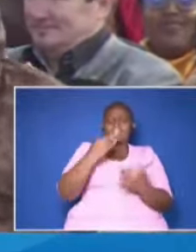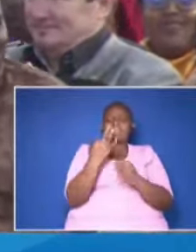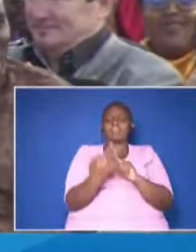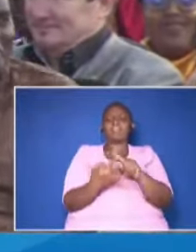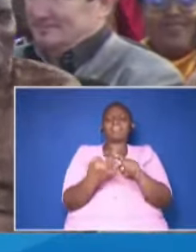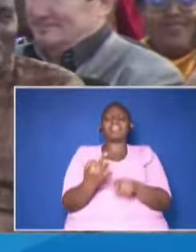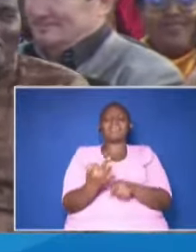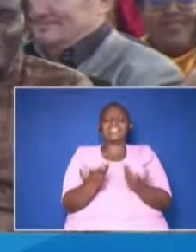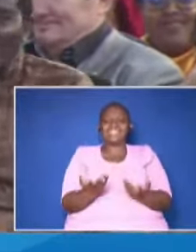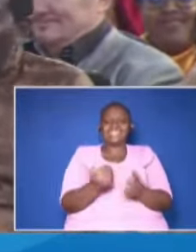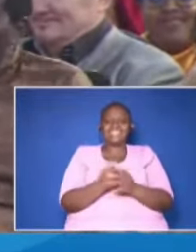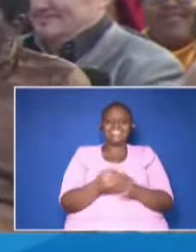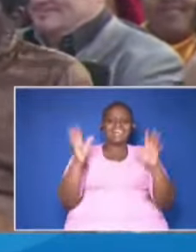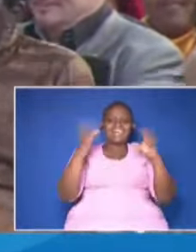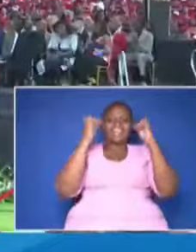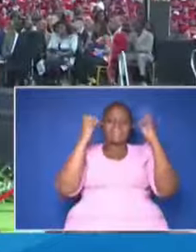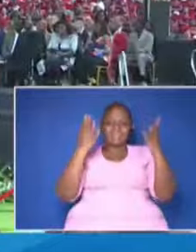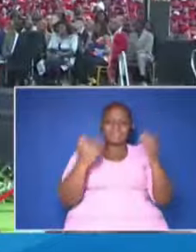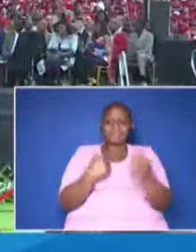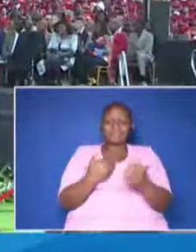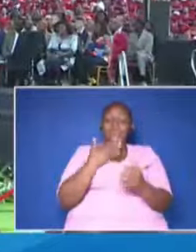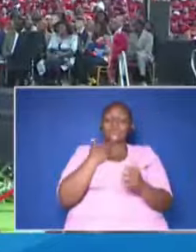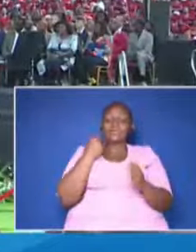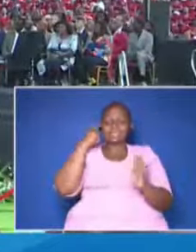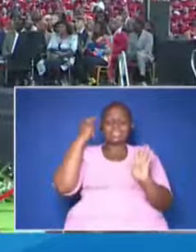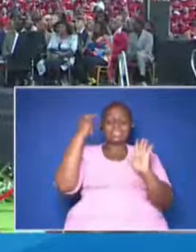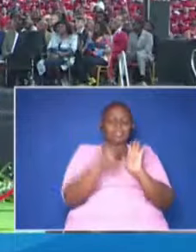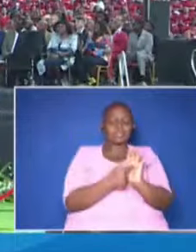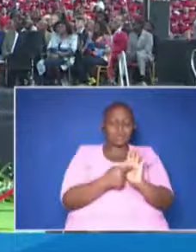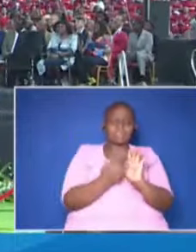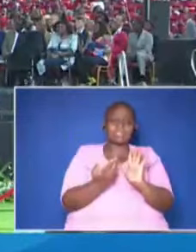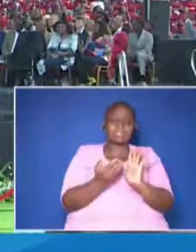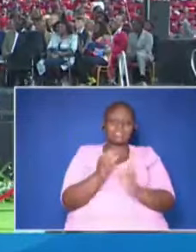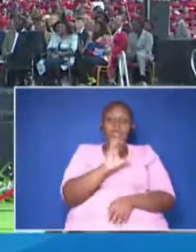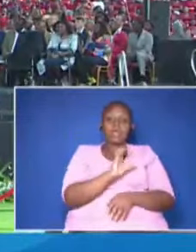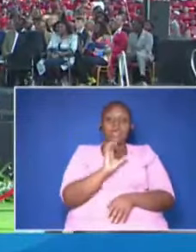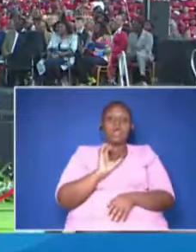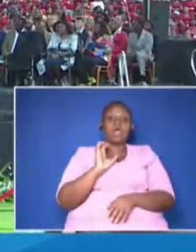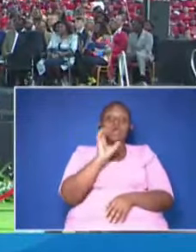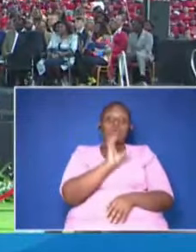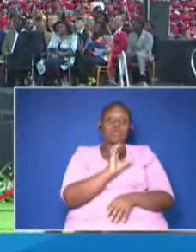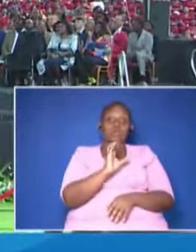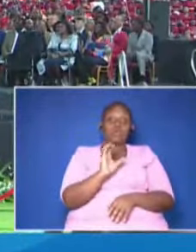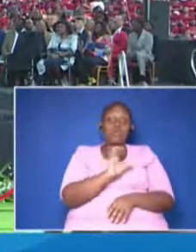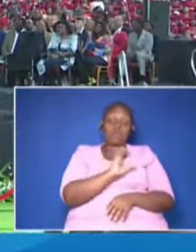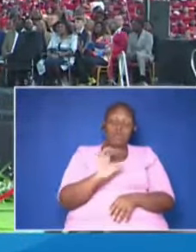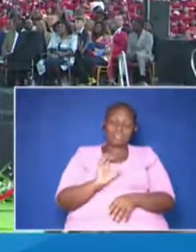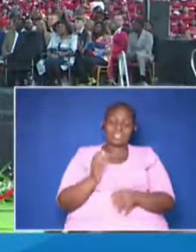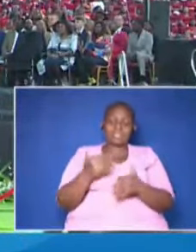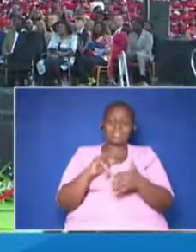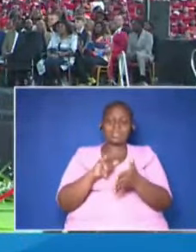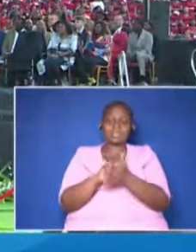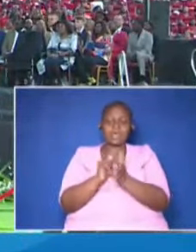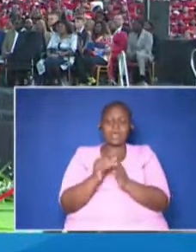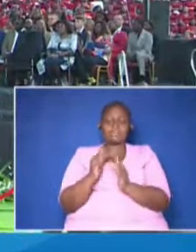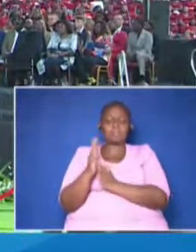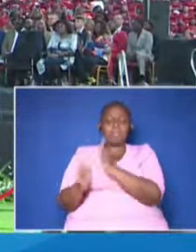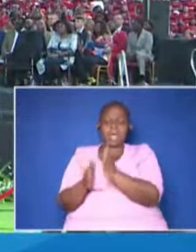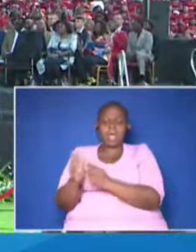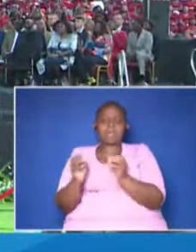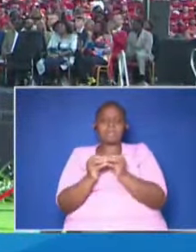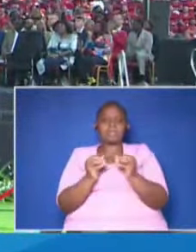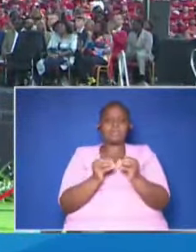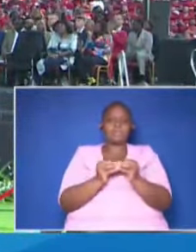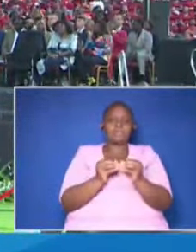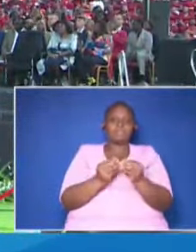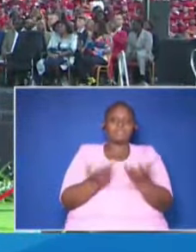hallelujah hallelujah I want to recognize the committee that brought together all this you see here so that as you speak you may